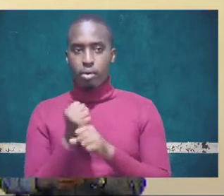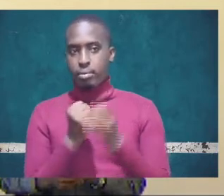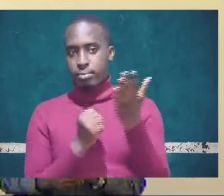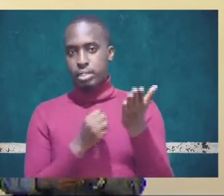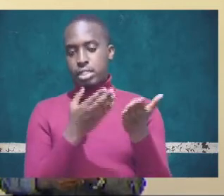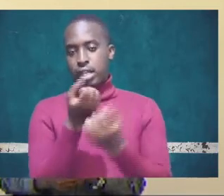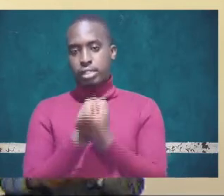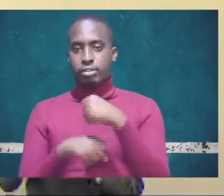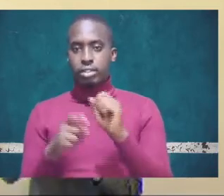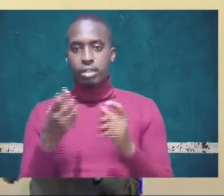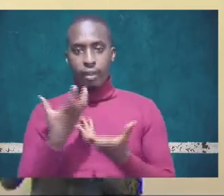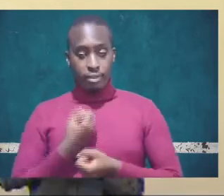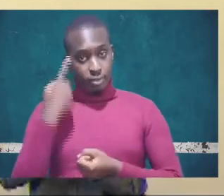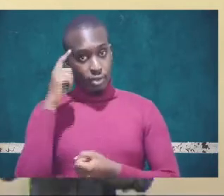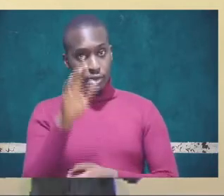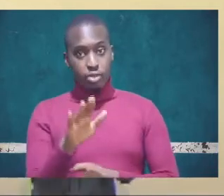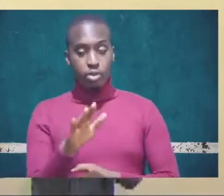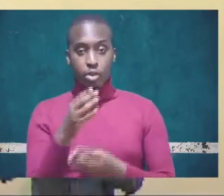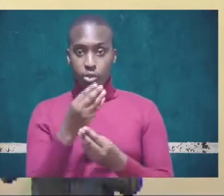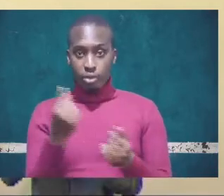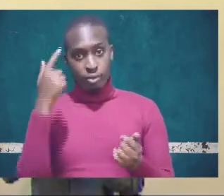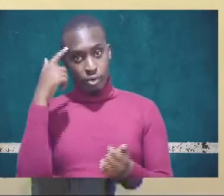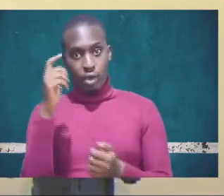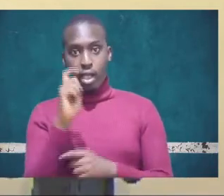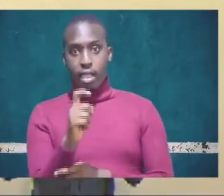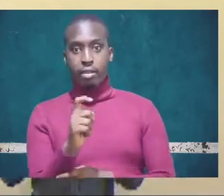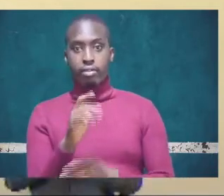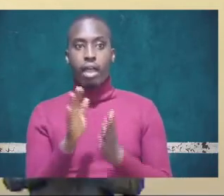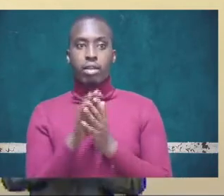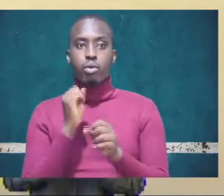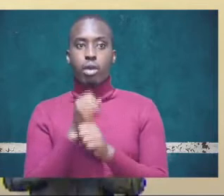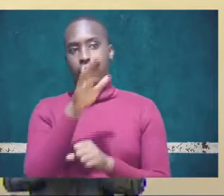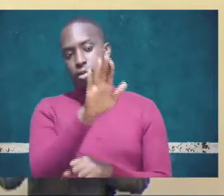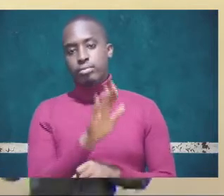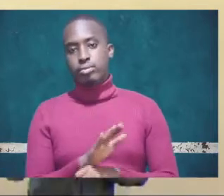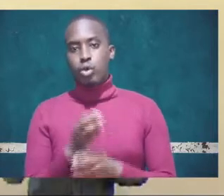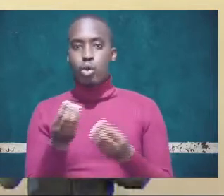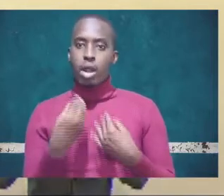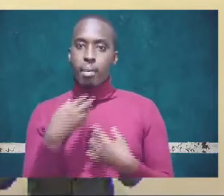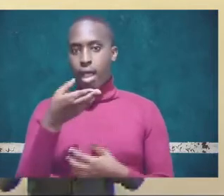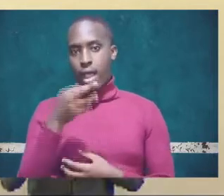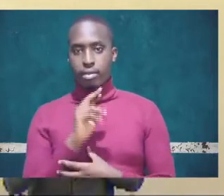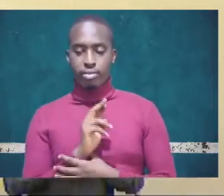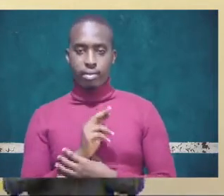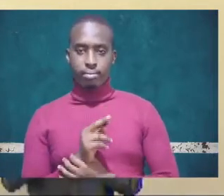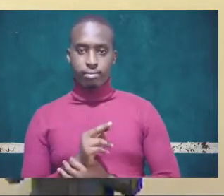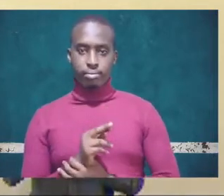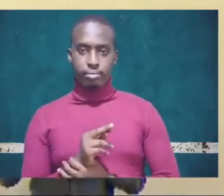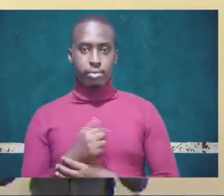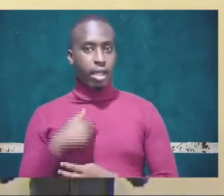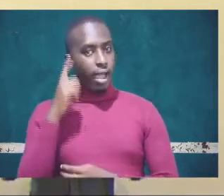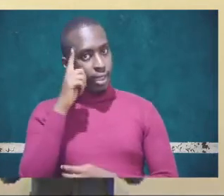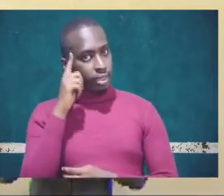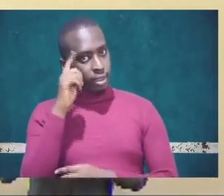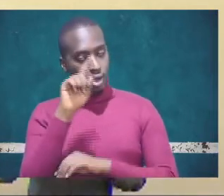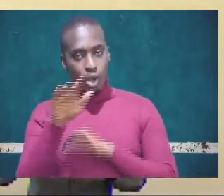is the activity that I have for you. You solve for x. Now work on this. You will give me the answer for x. I think